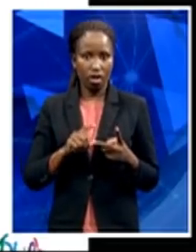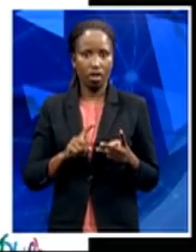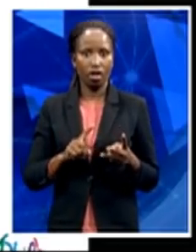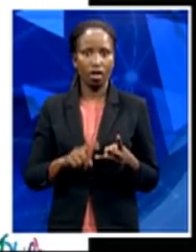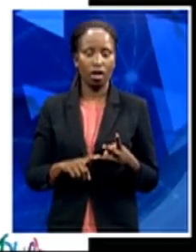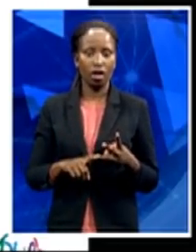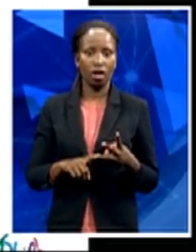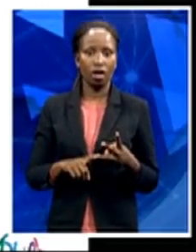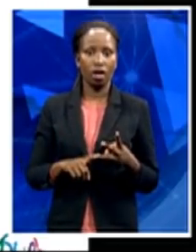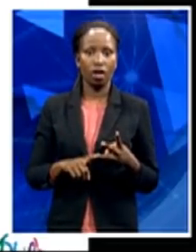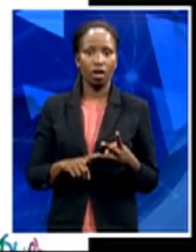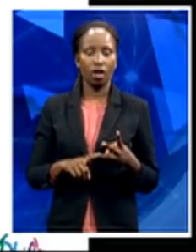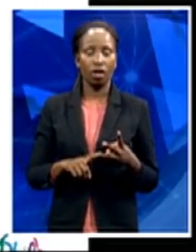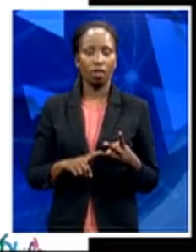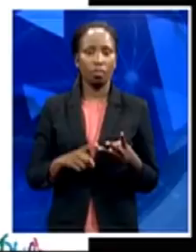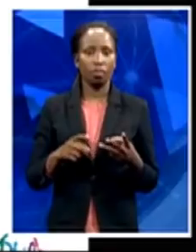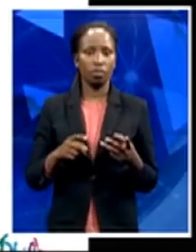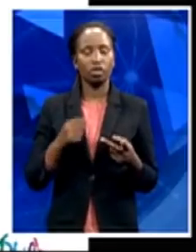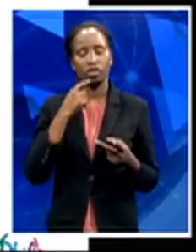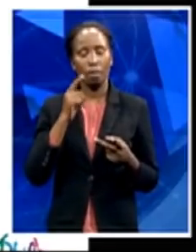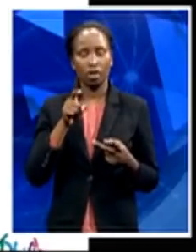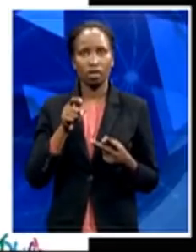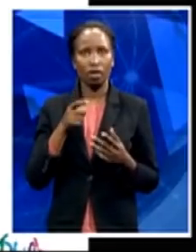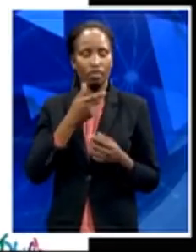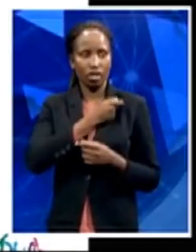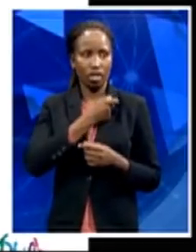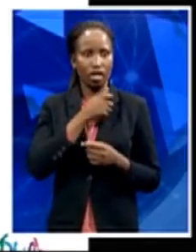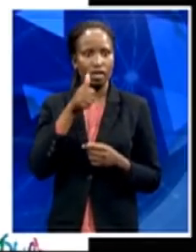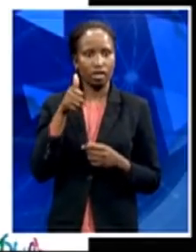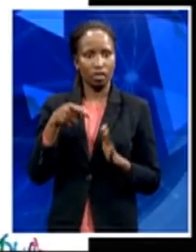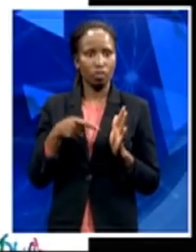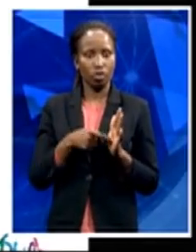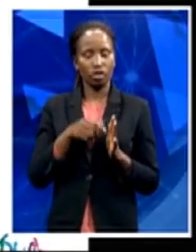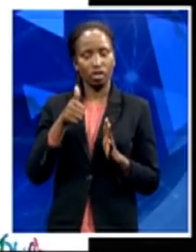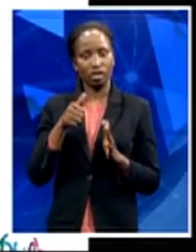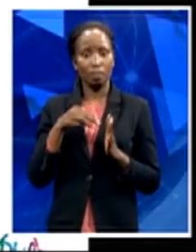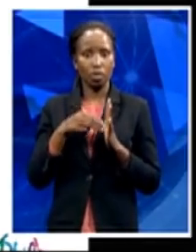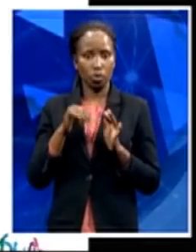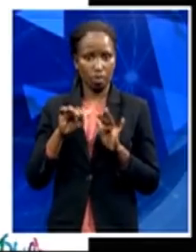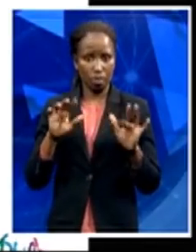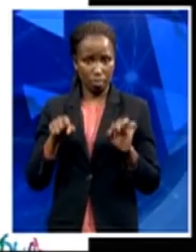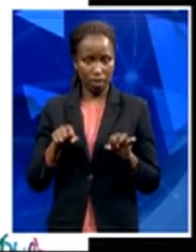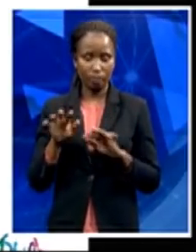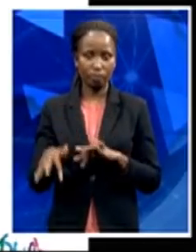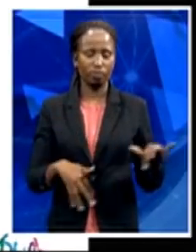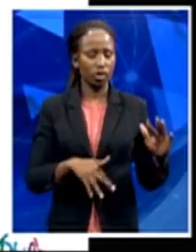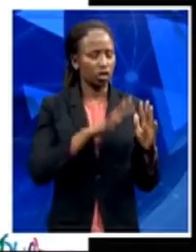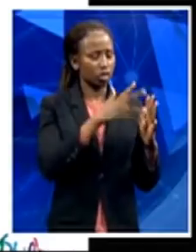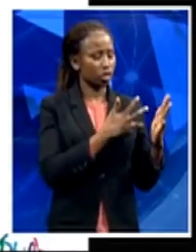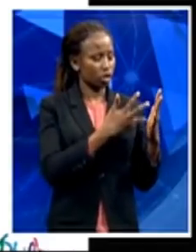15.6 million people. And then in terms of the schedule, Ostani, the previous slide.